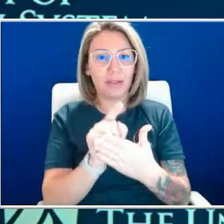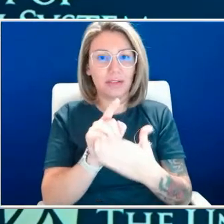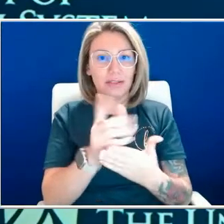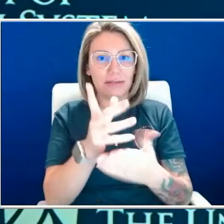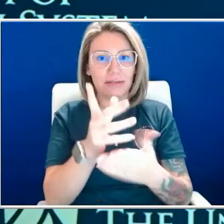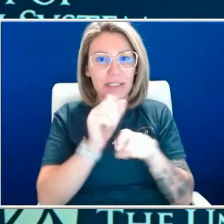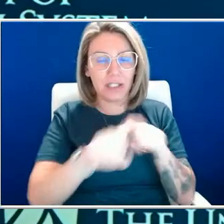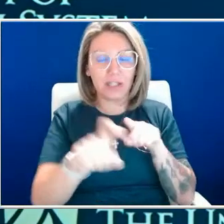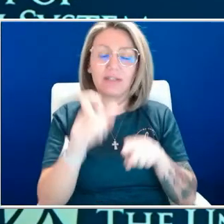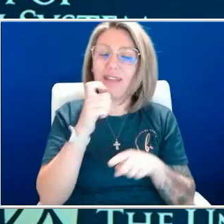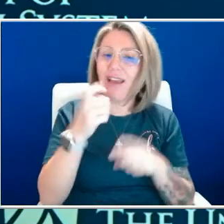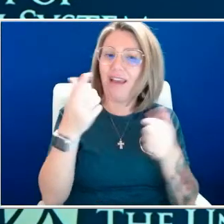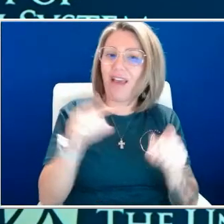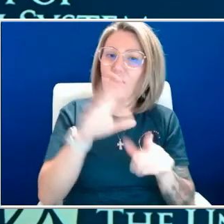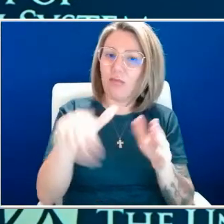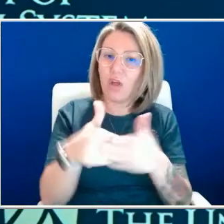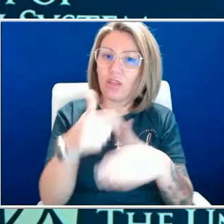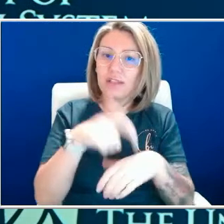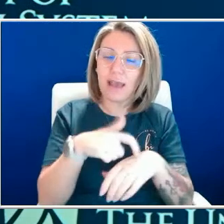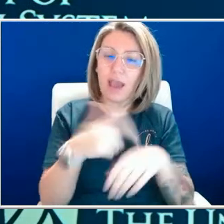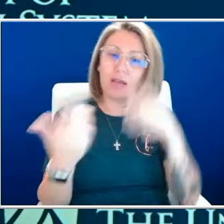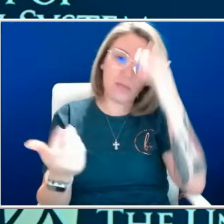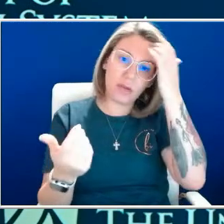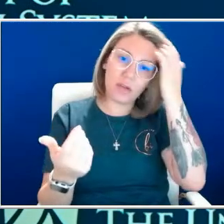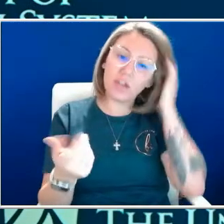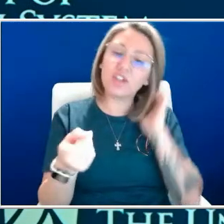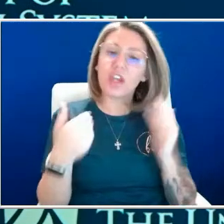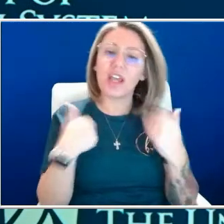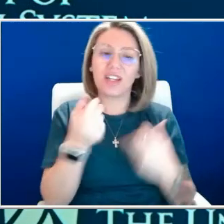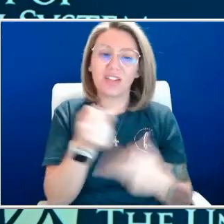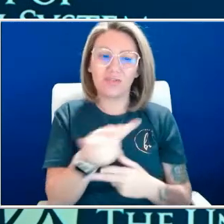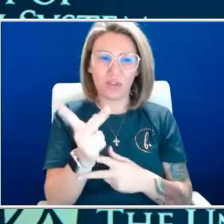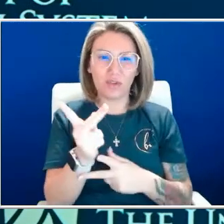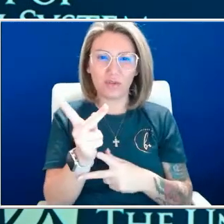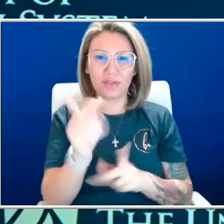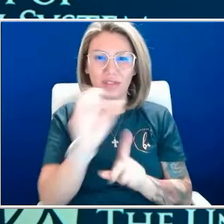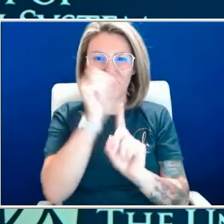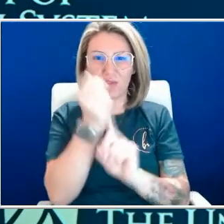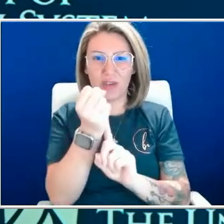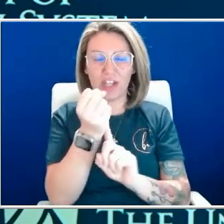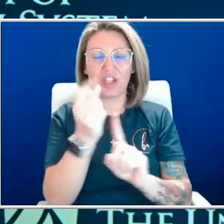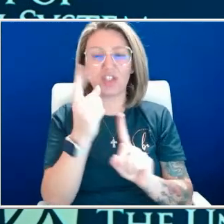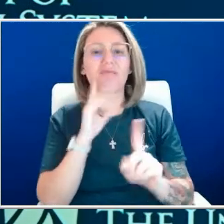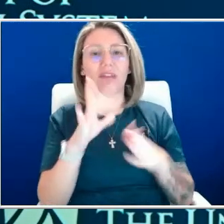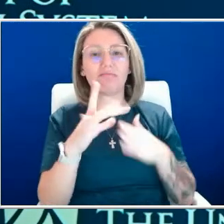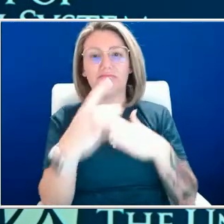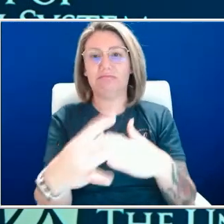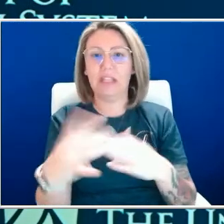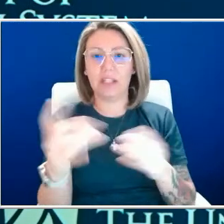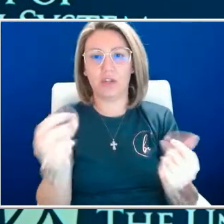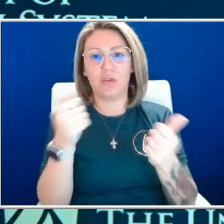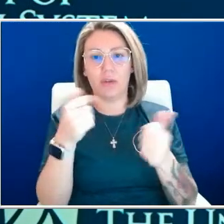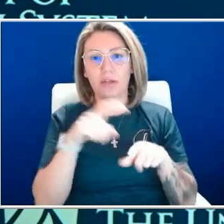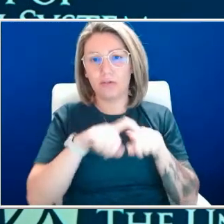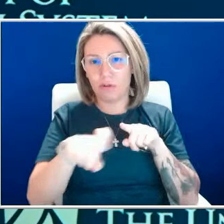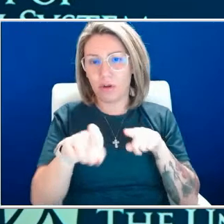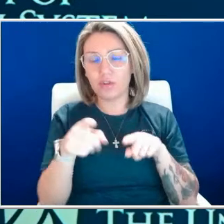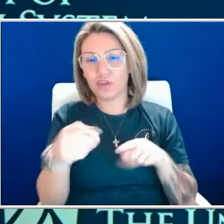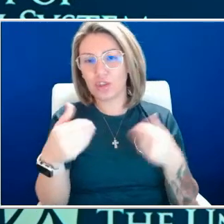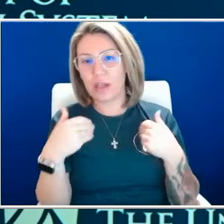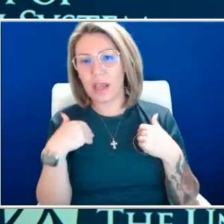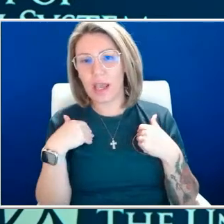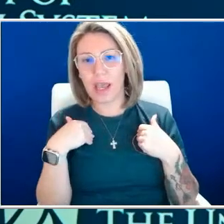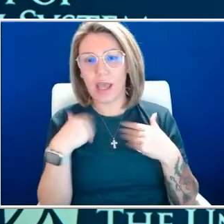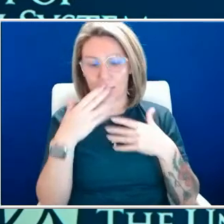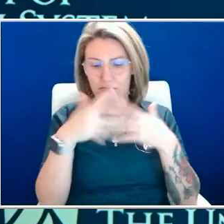Miss Adams had, a few different circumstances that led to that quick call. She had a blood group that is